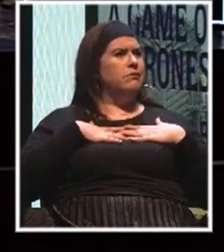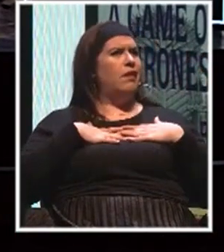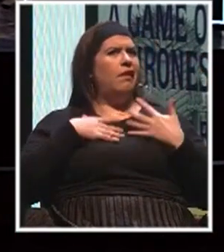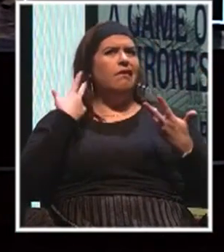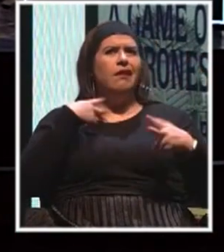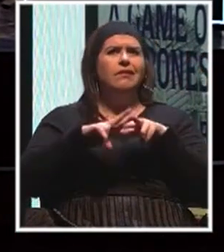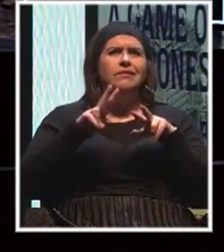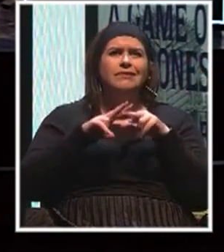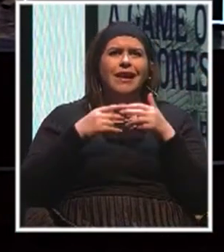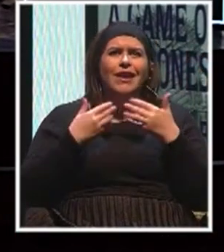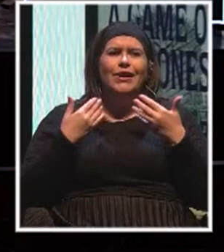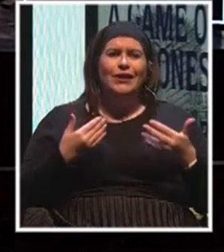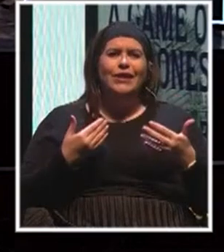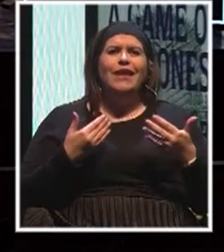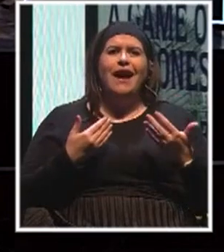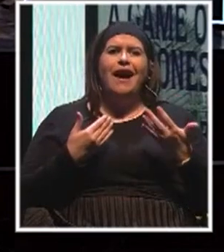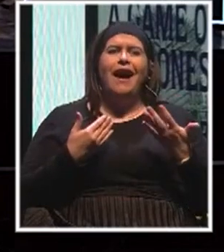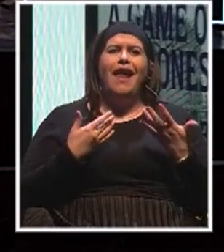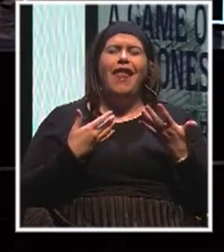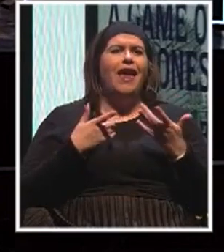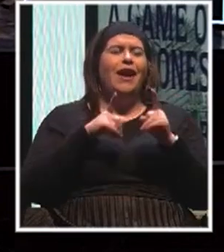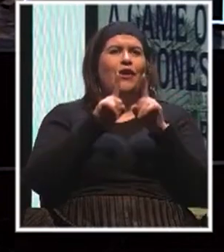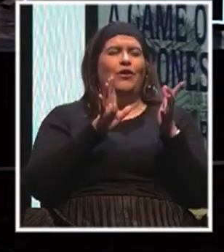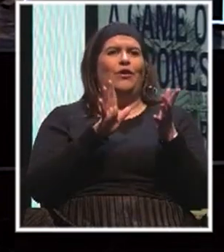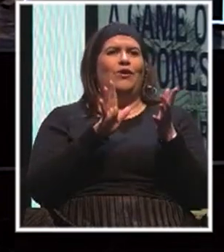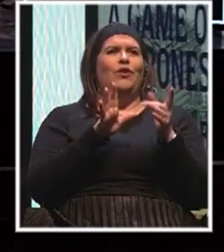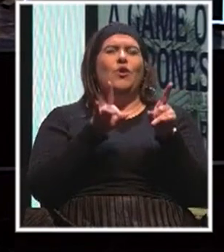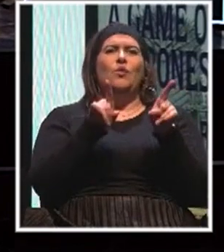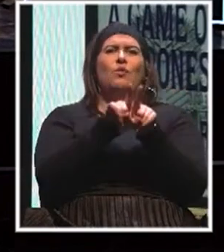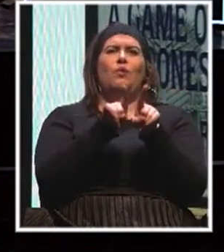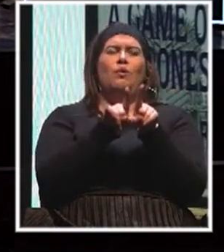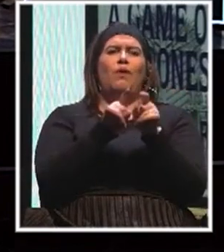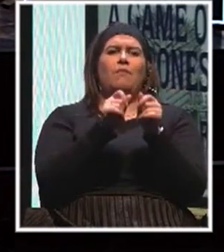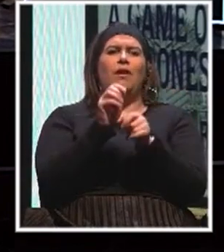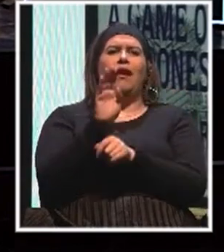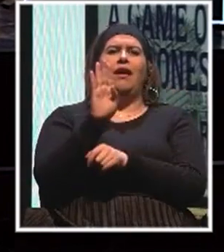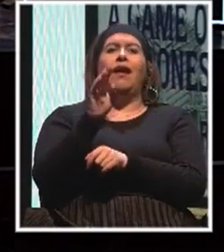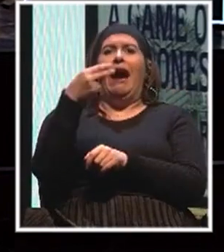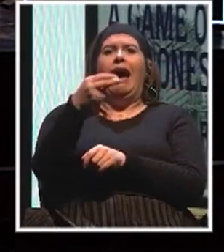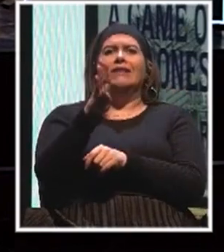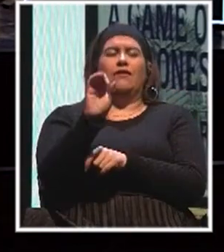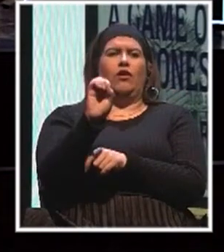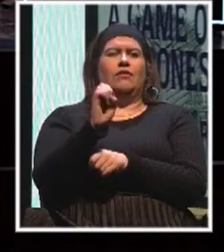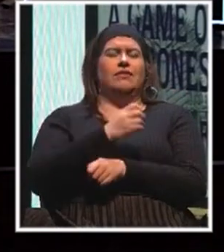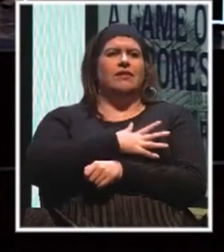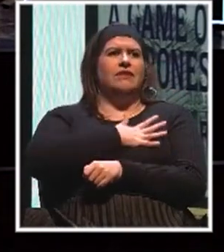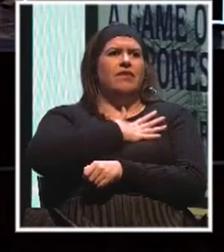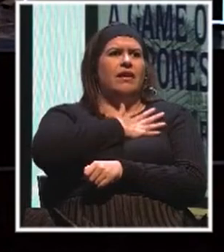that's something that was very kind of HBO to really appeal to their sensibilities, because the consequences were real, though it